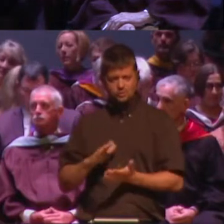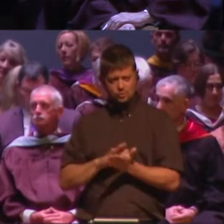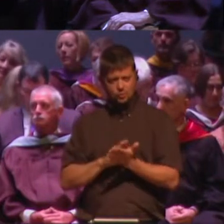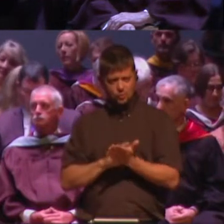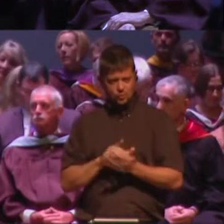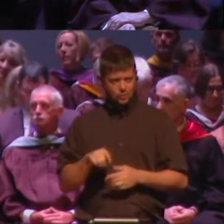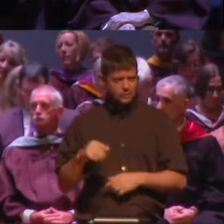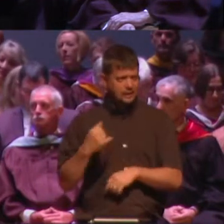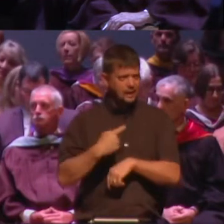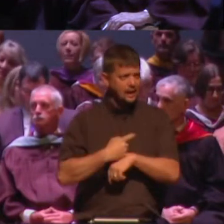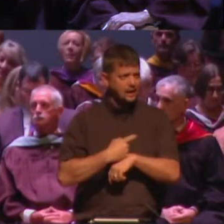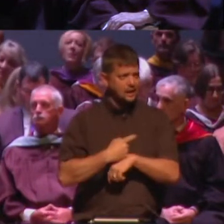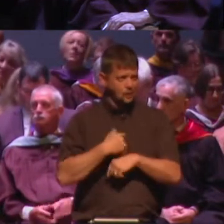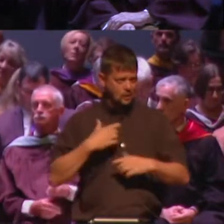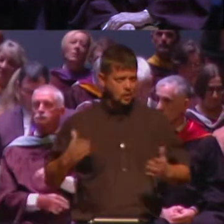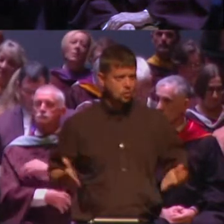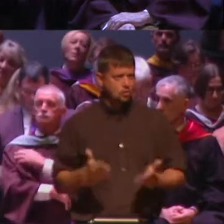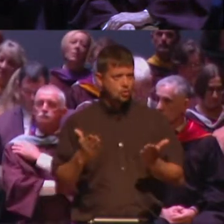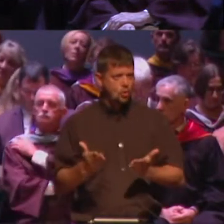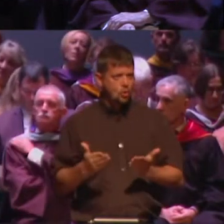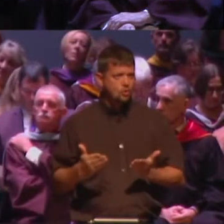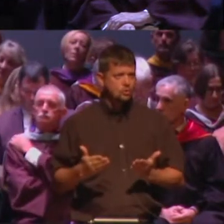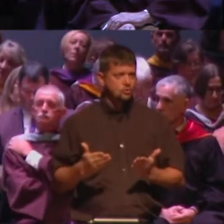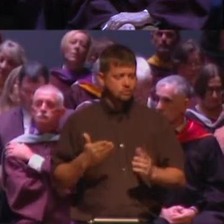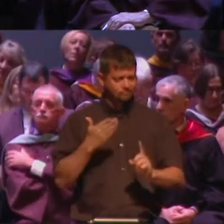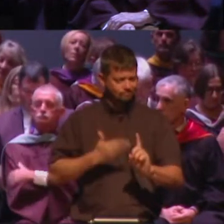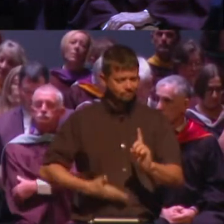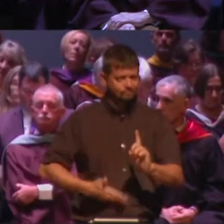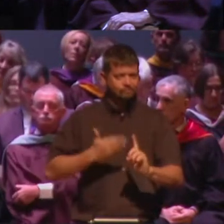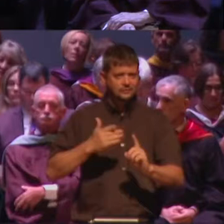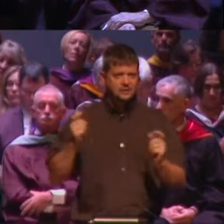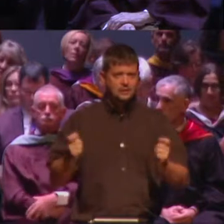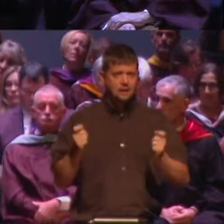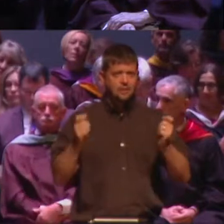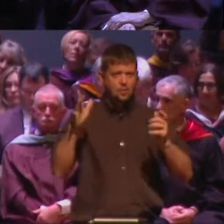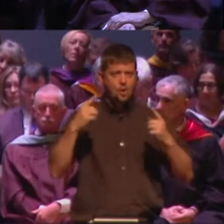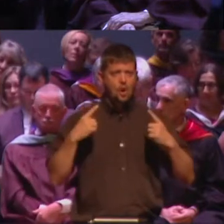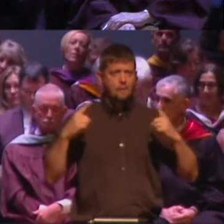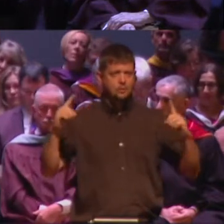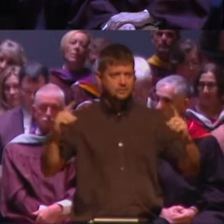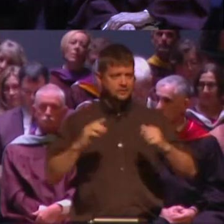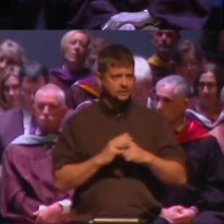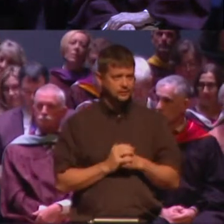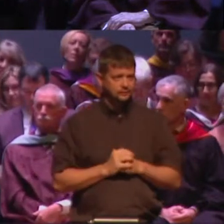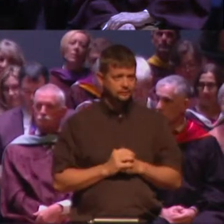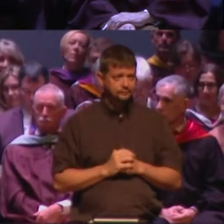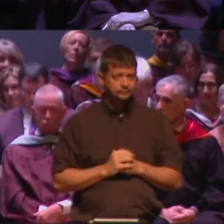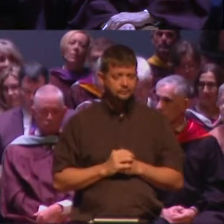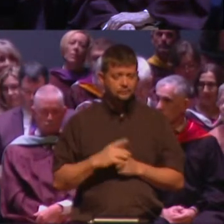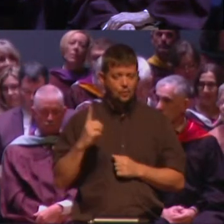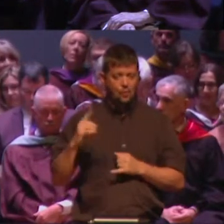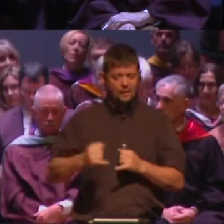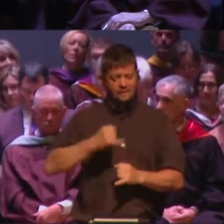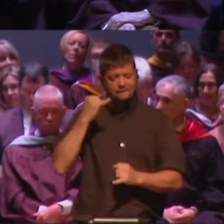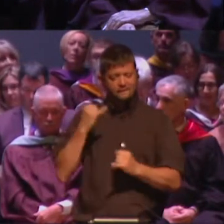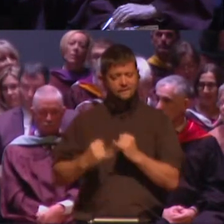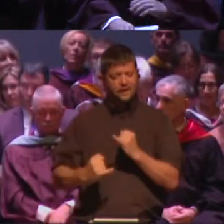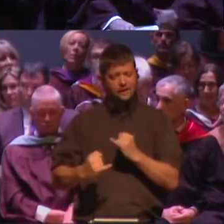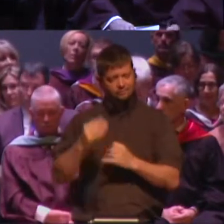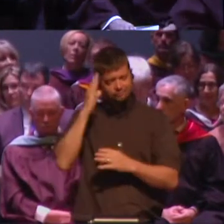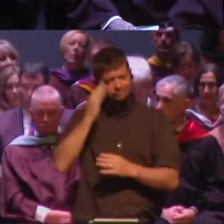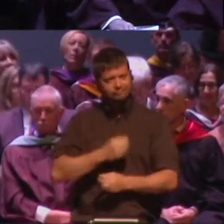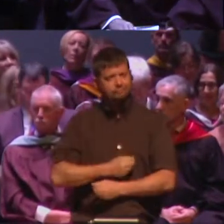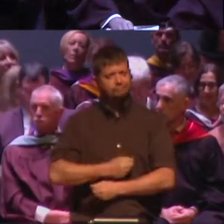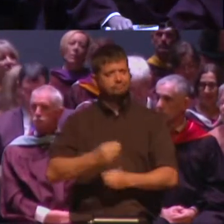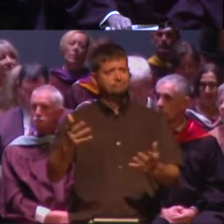we encourage you and celebrate your accomplishments. One final lesson that I'd like to leave you with